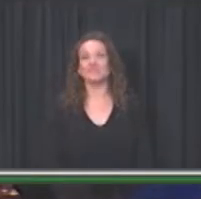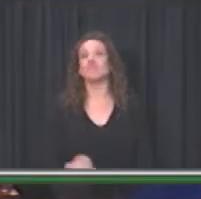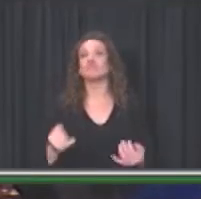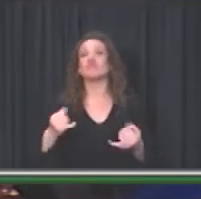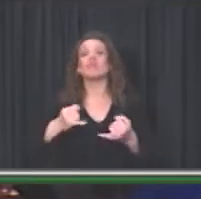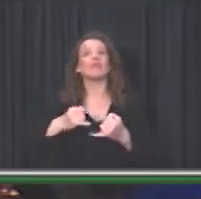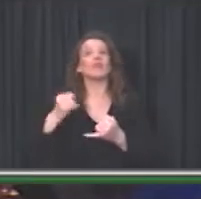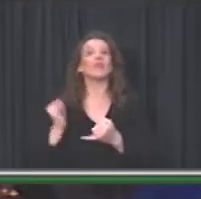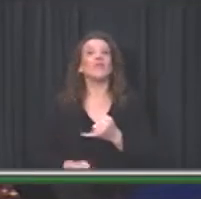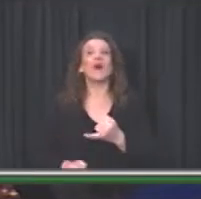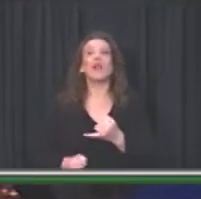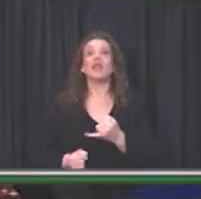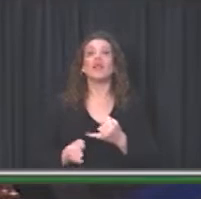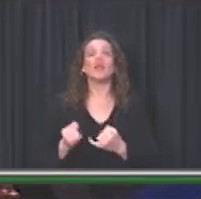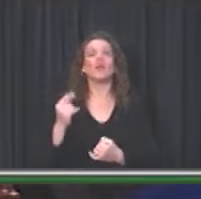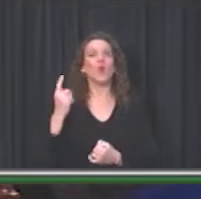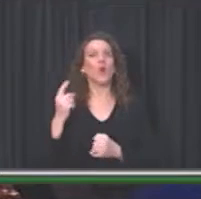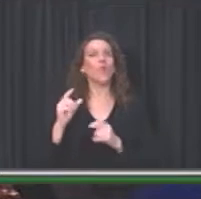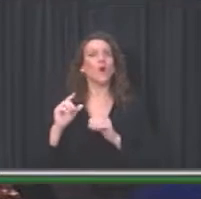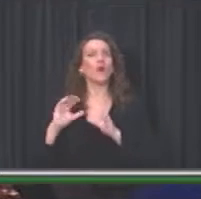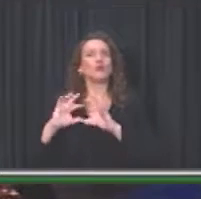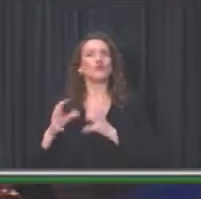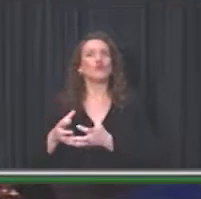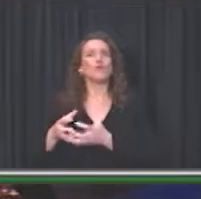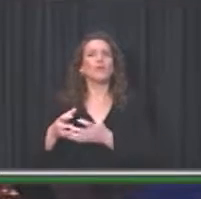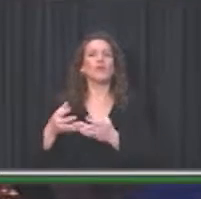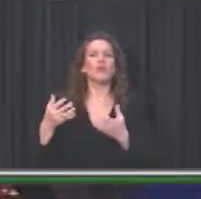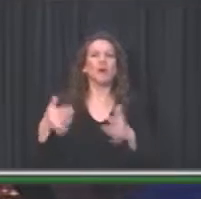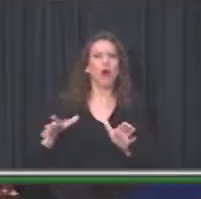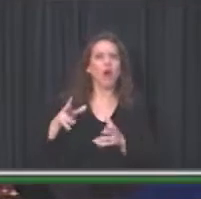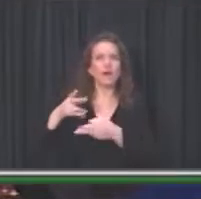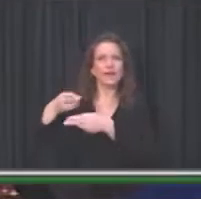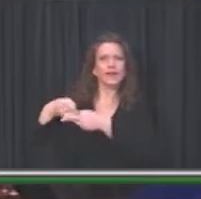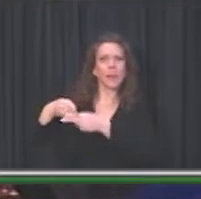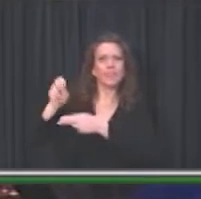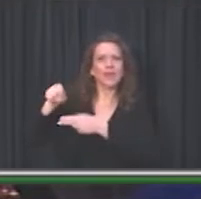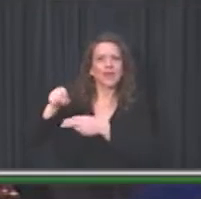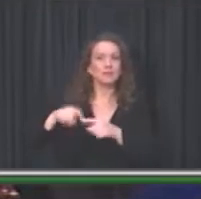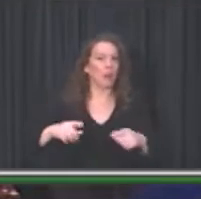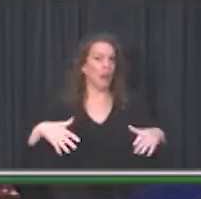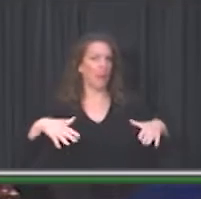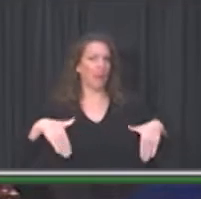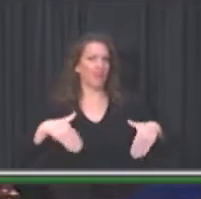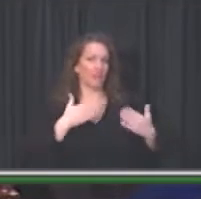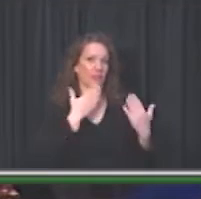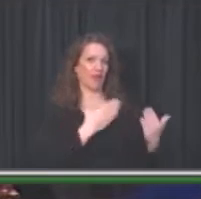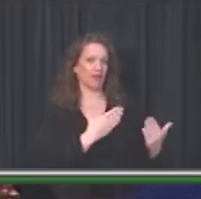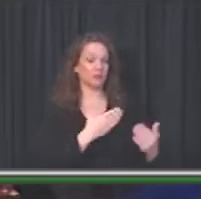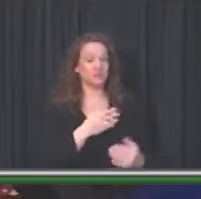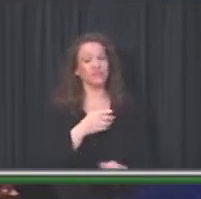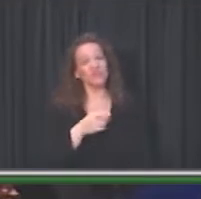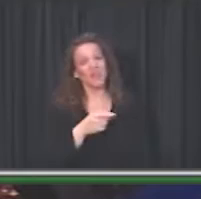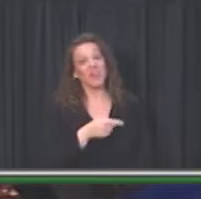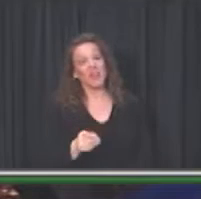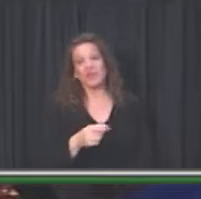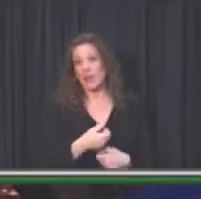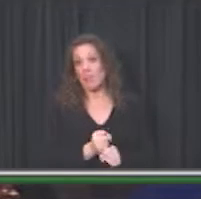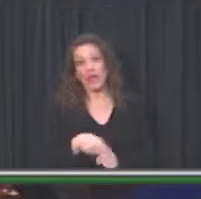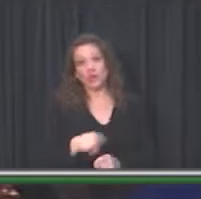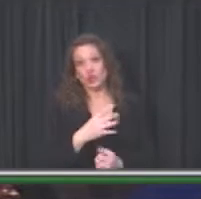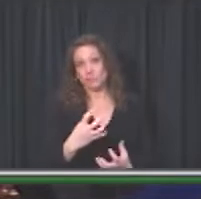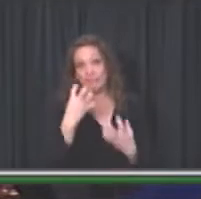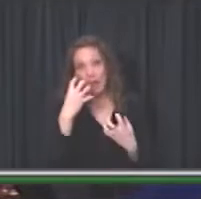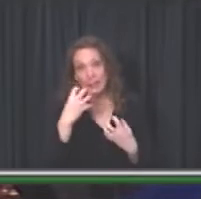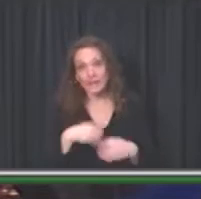Finally, there's one group, they've already been acknowledged, but they haven't been thanked yet. They made you mad.